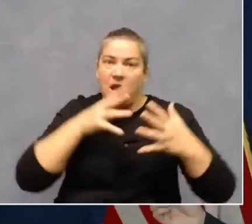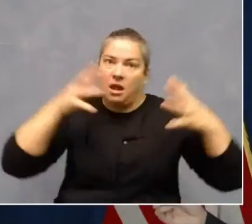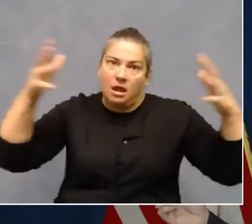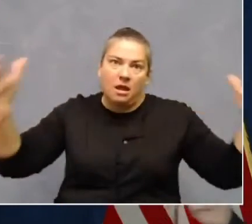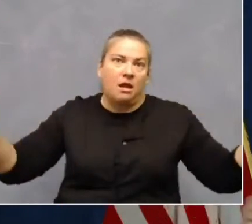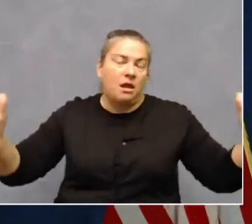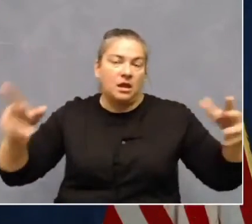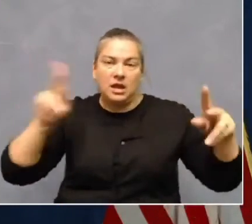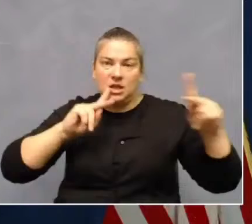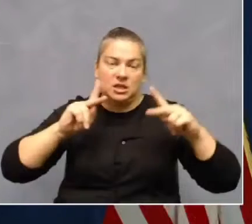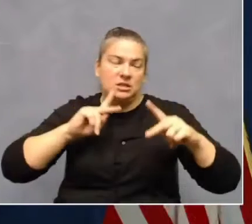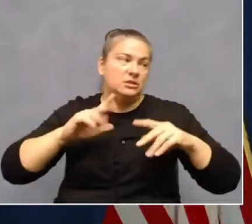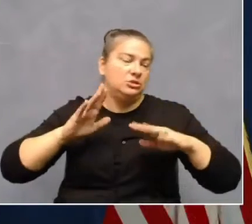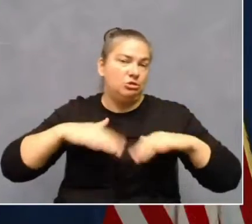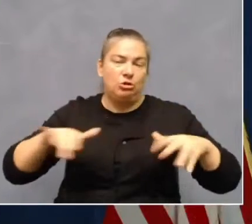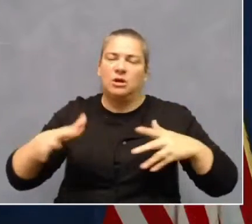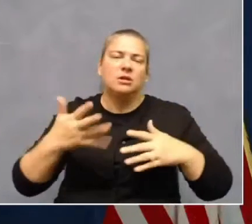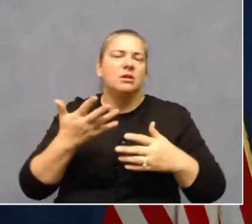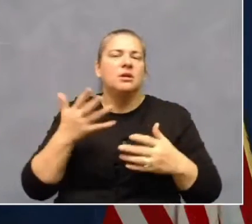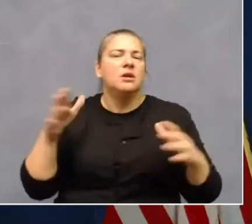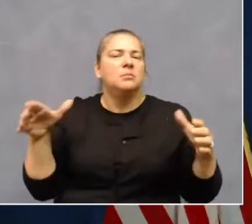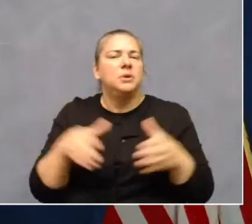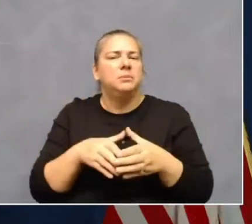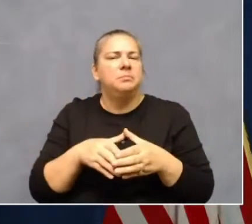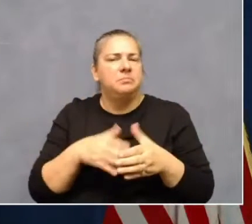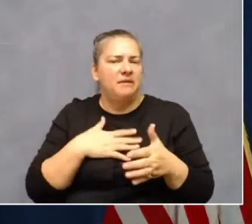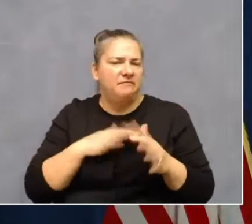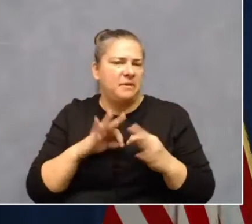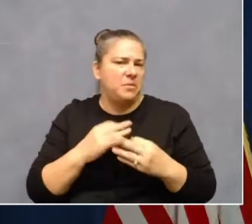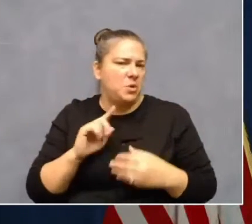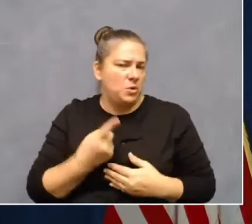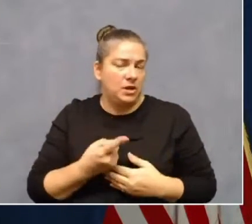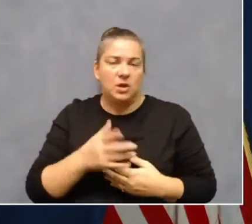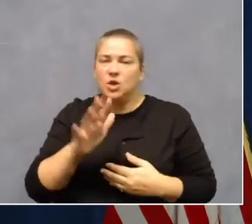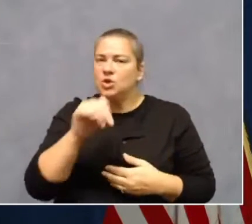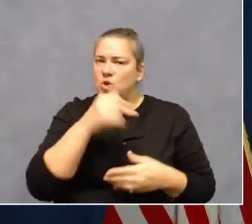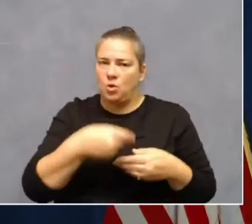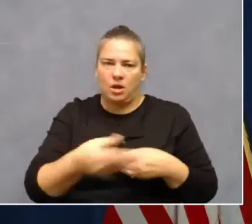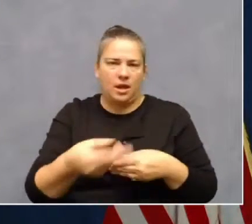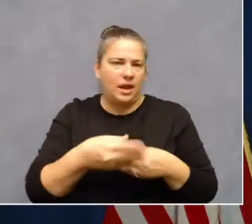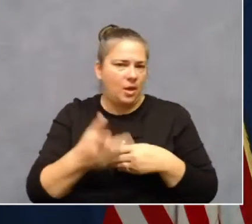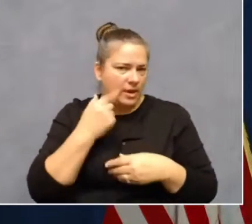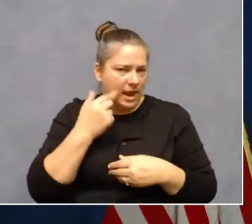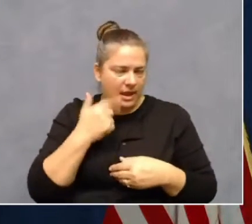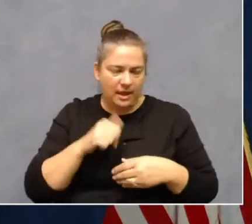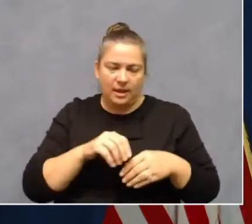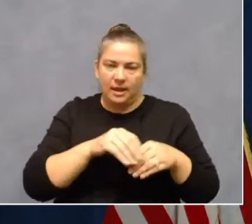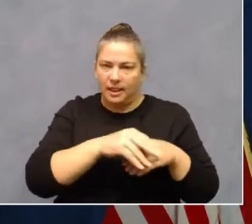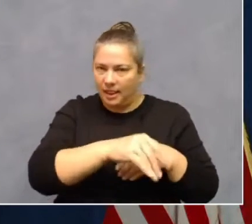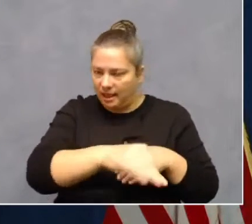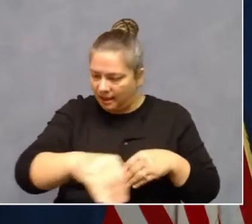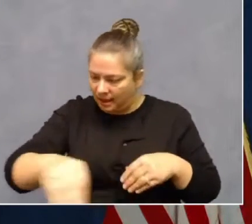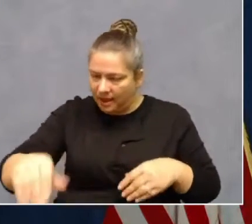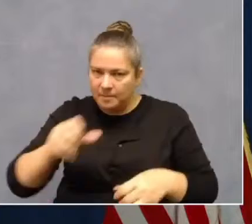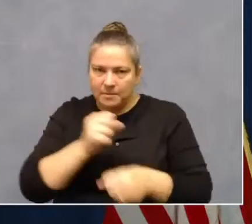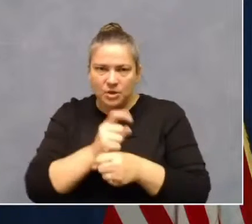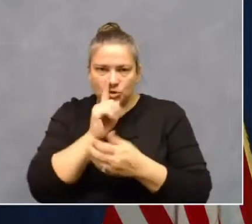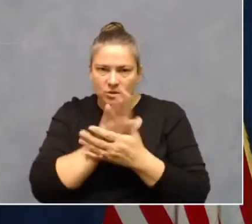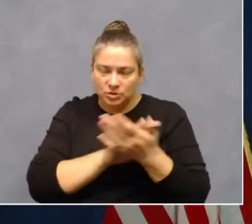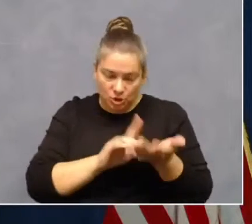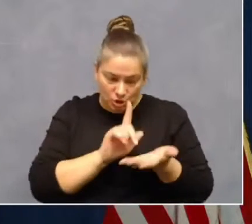that cuts down your contacts. Second, don't hand out candy. Lay it out. Make sure you use hand sanitizer when you